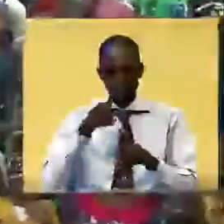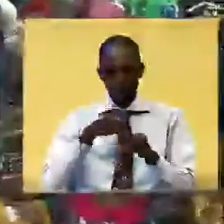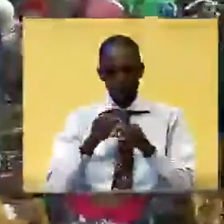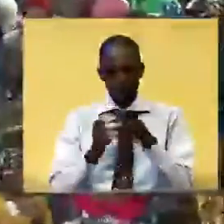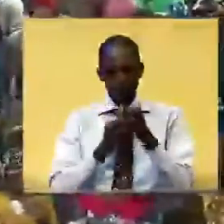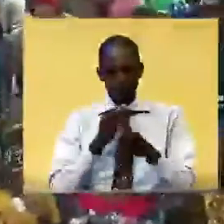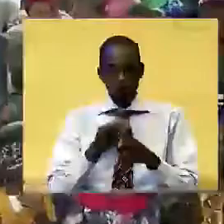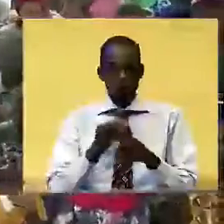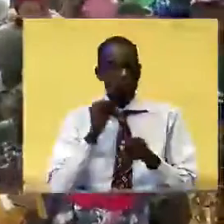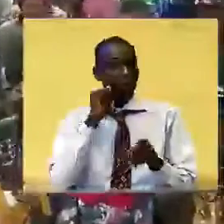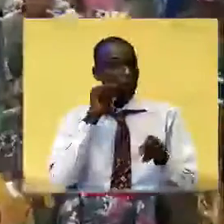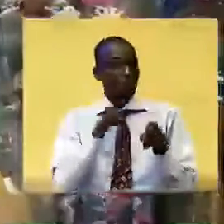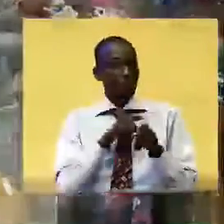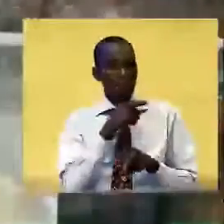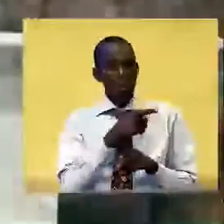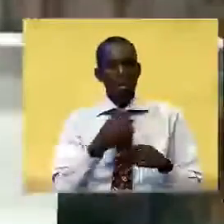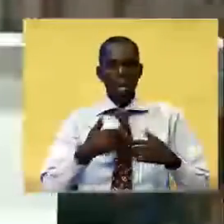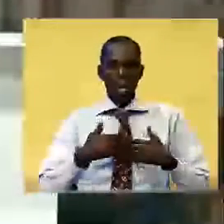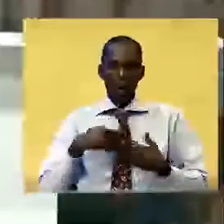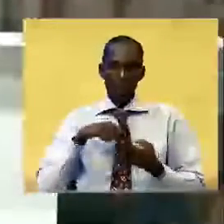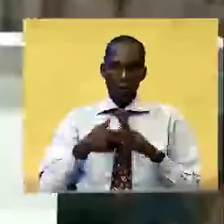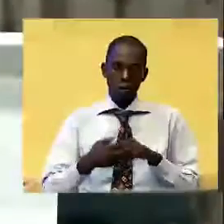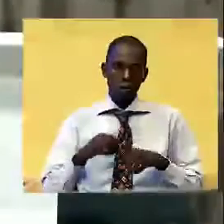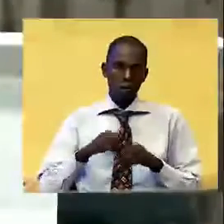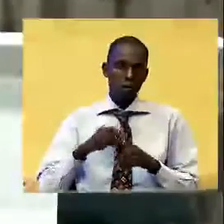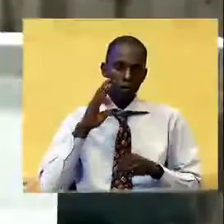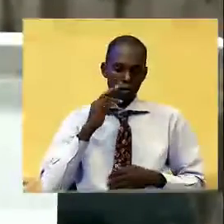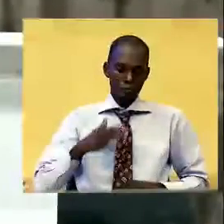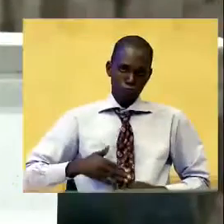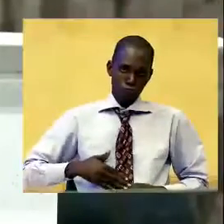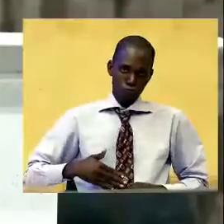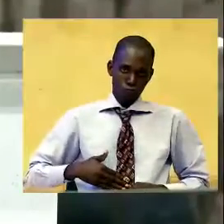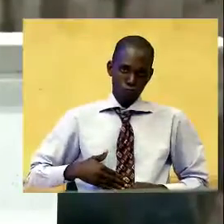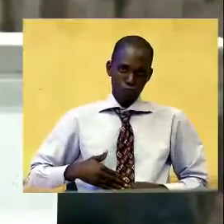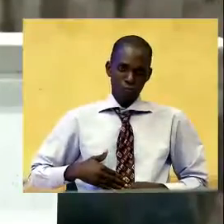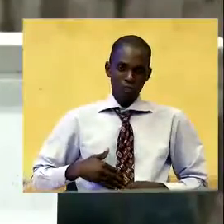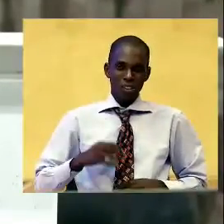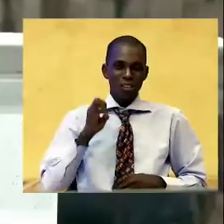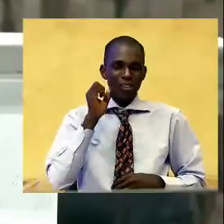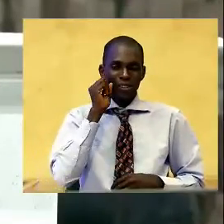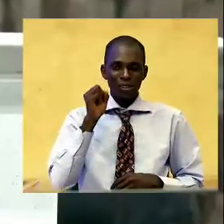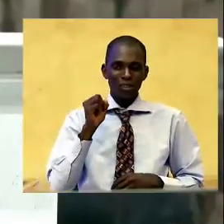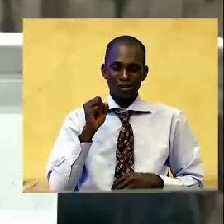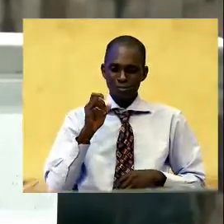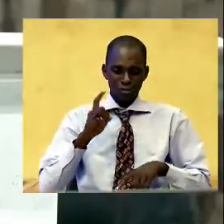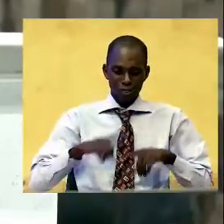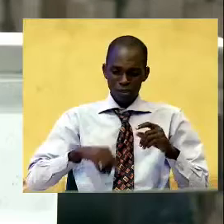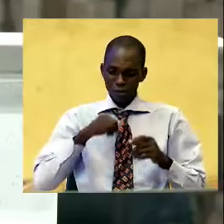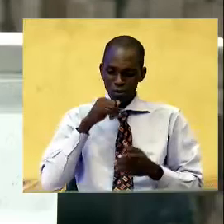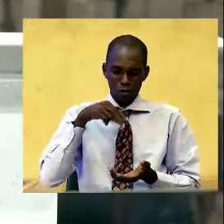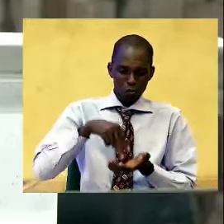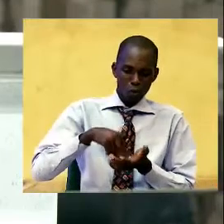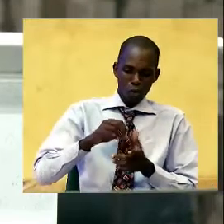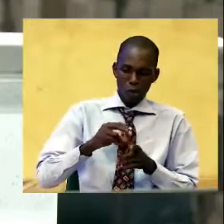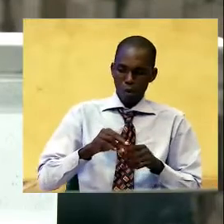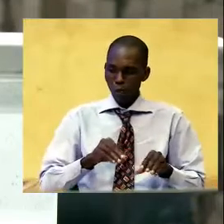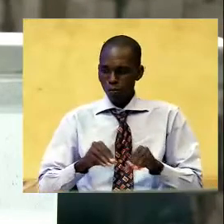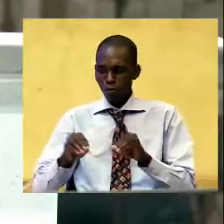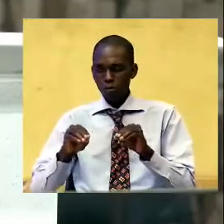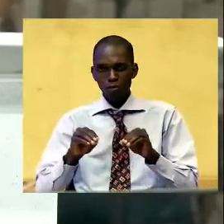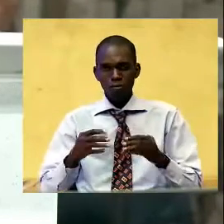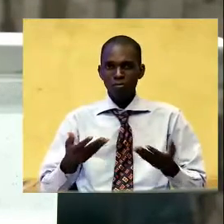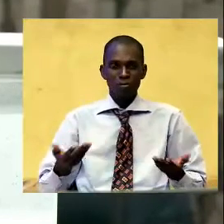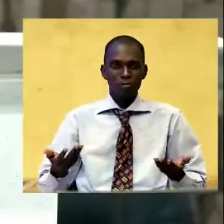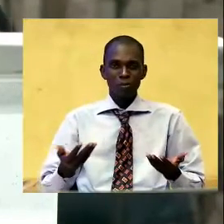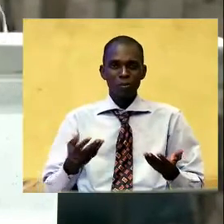testimony is taking place. She has problem with her stomach, something hooked her. She can't, you know,